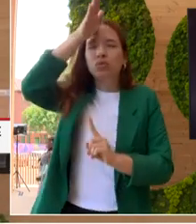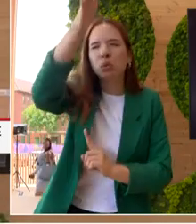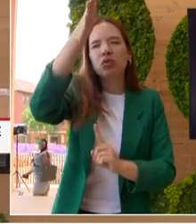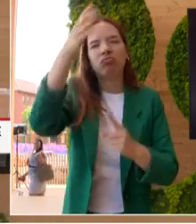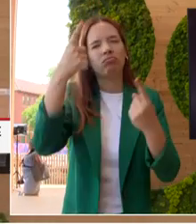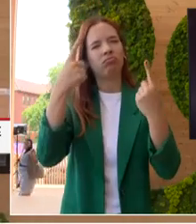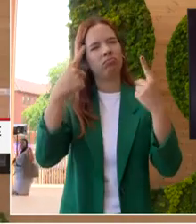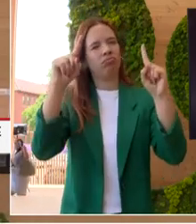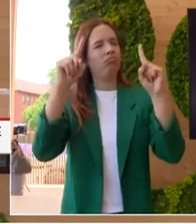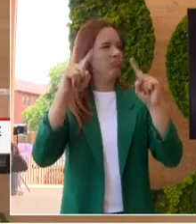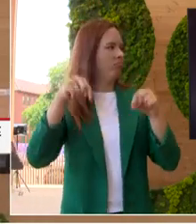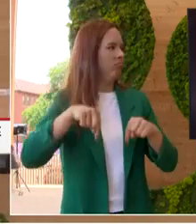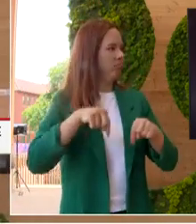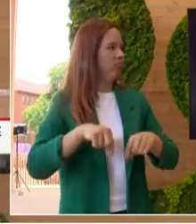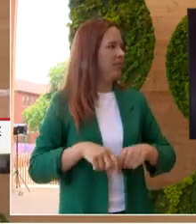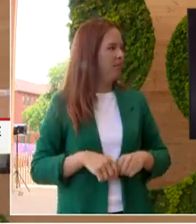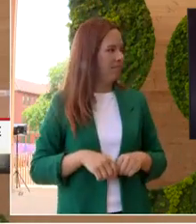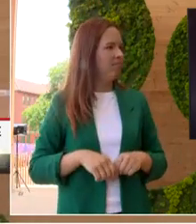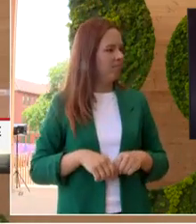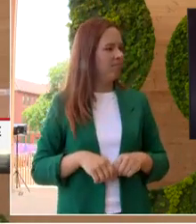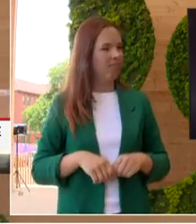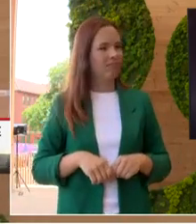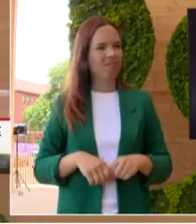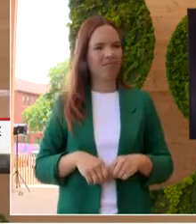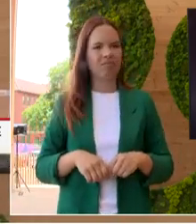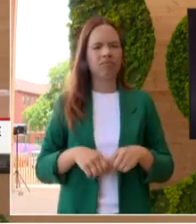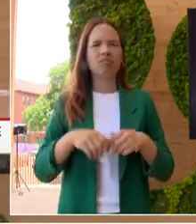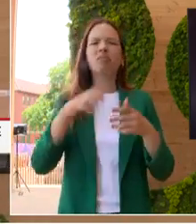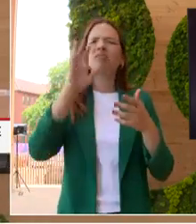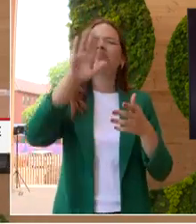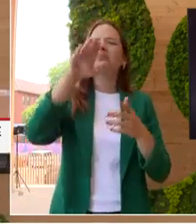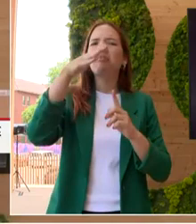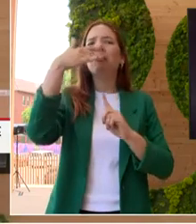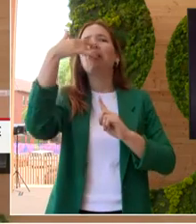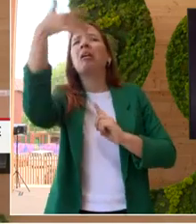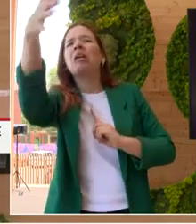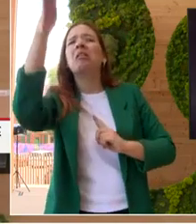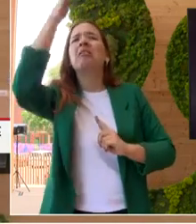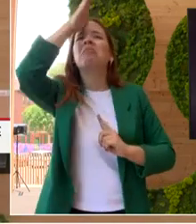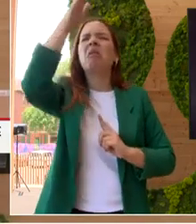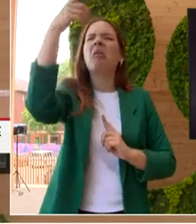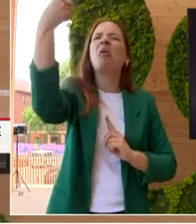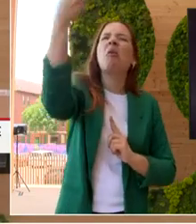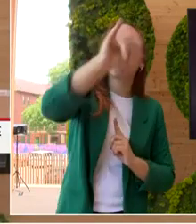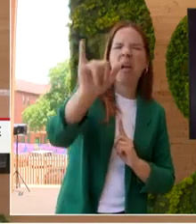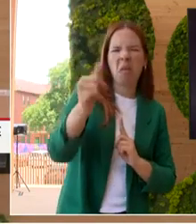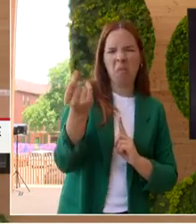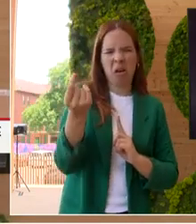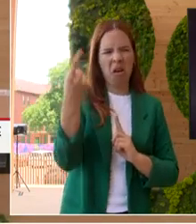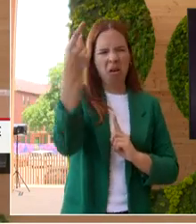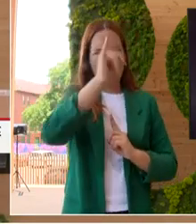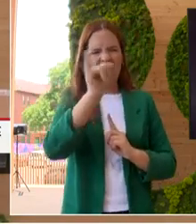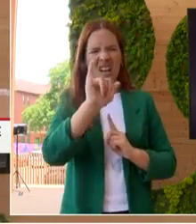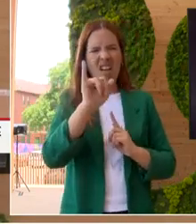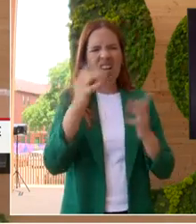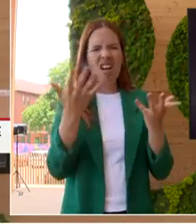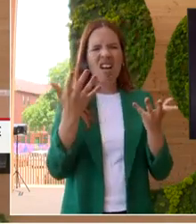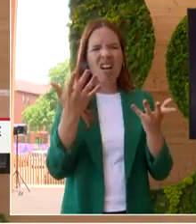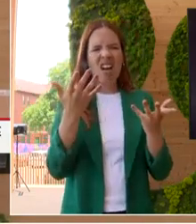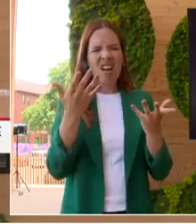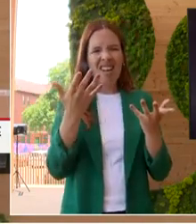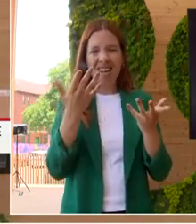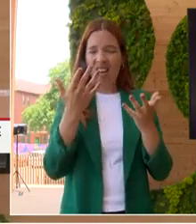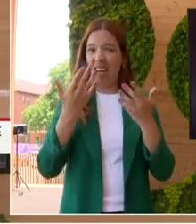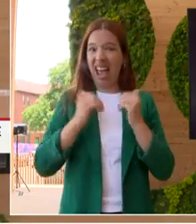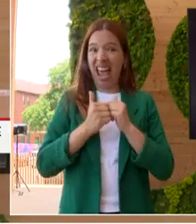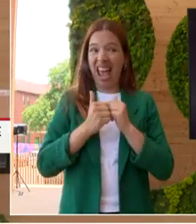And what sort of future can we all imagine for our neighborhoods, our city, our world? That is the ambition of this small corner